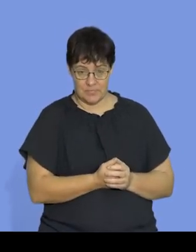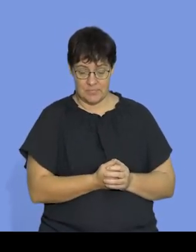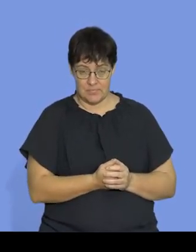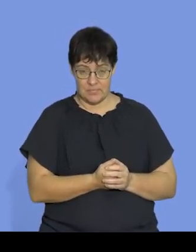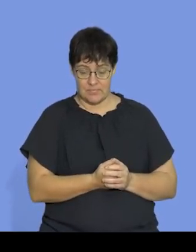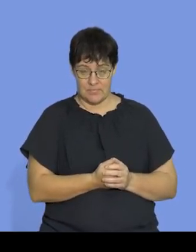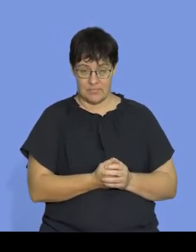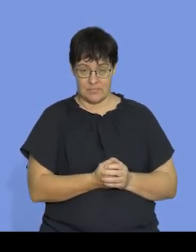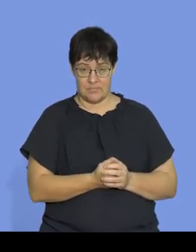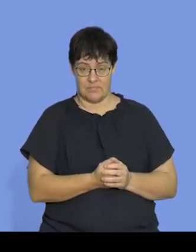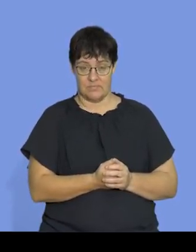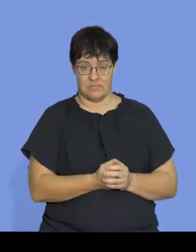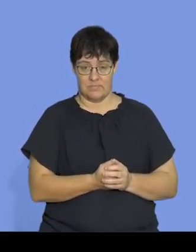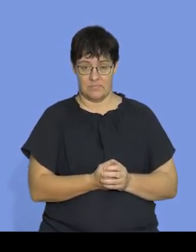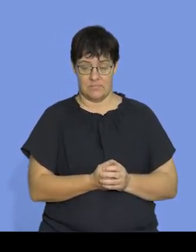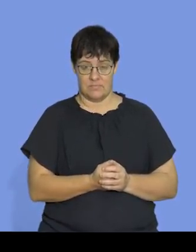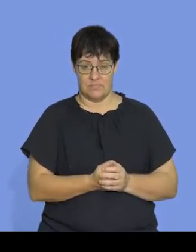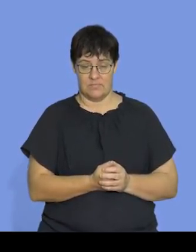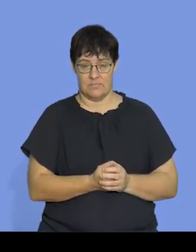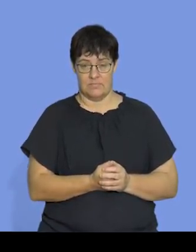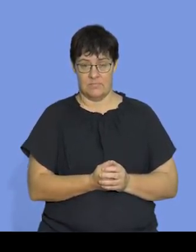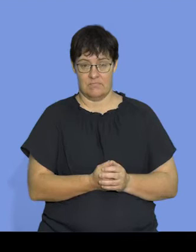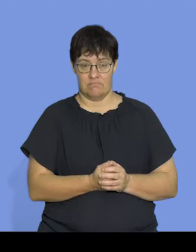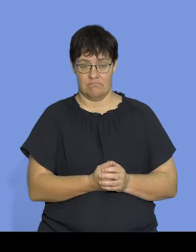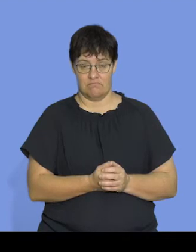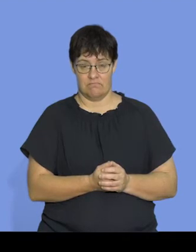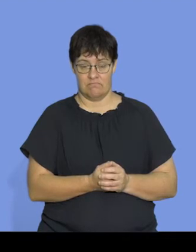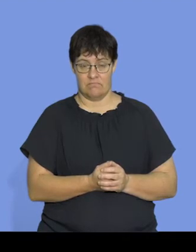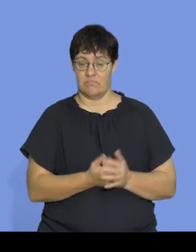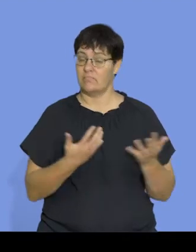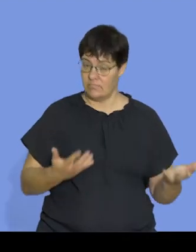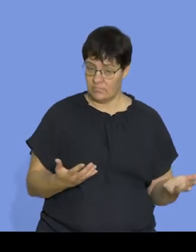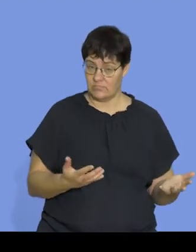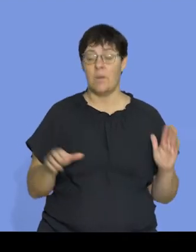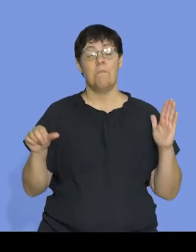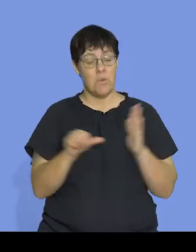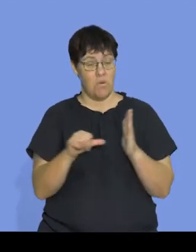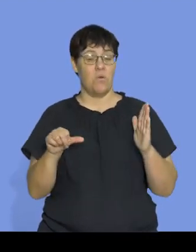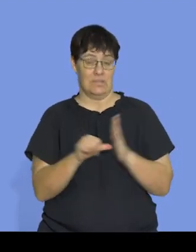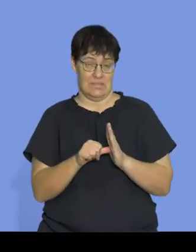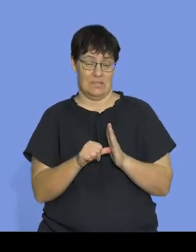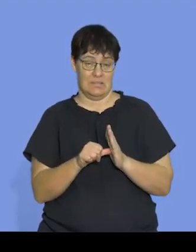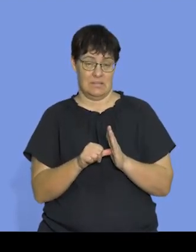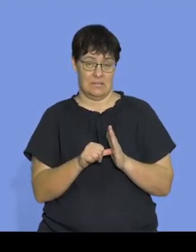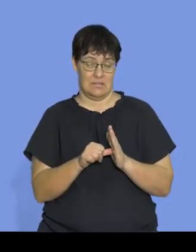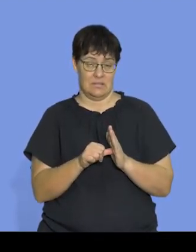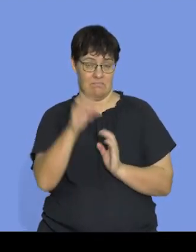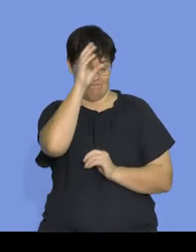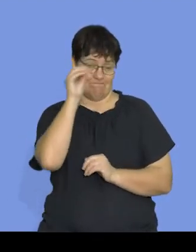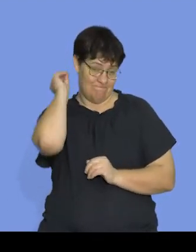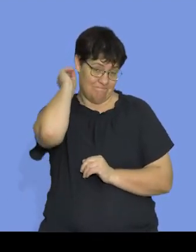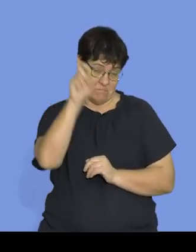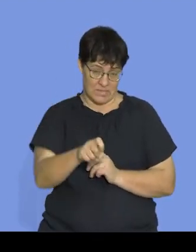during bond formation, all right? So this is a very, very important point that we need to